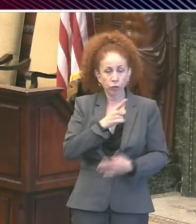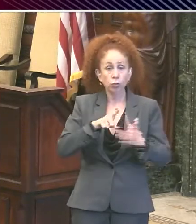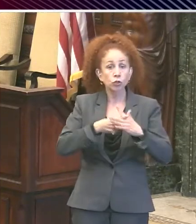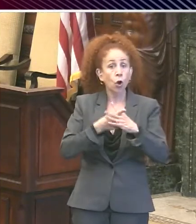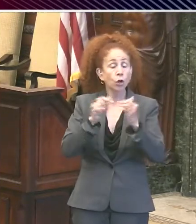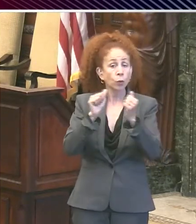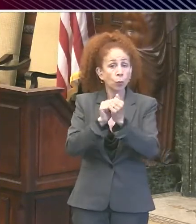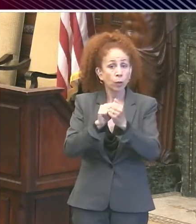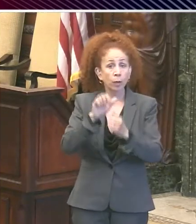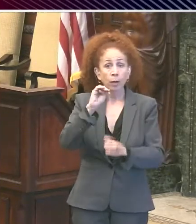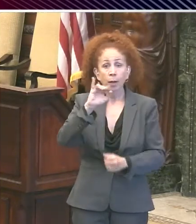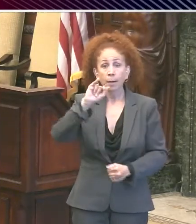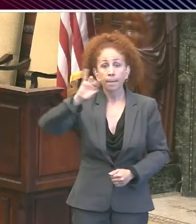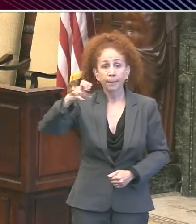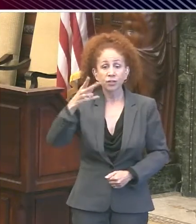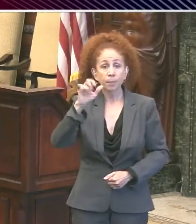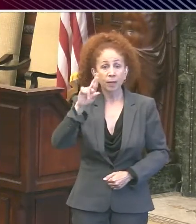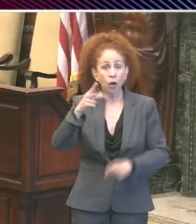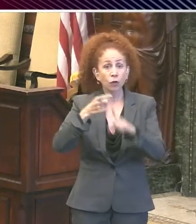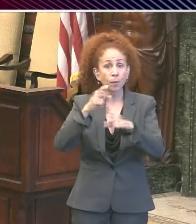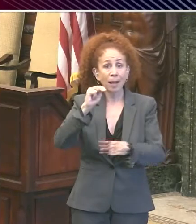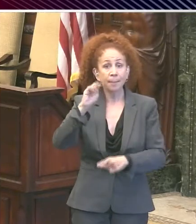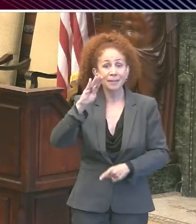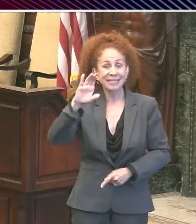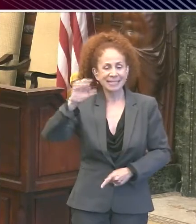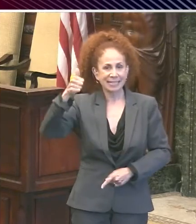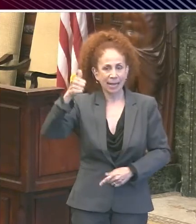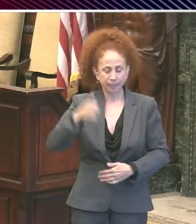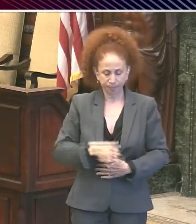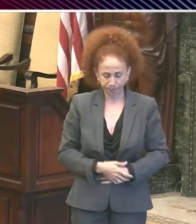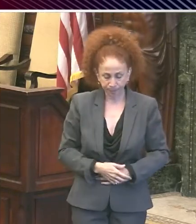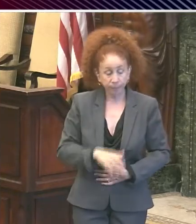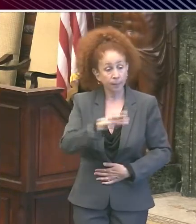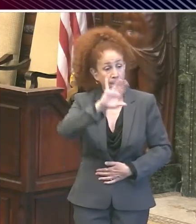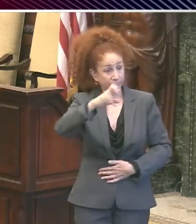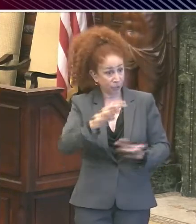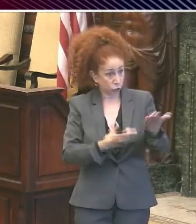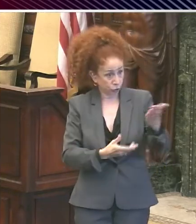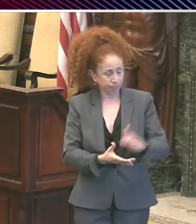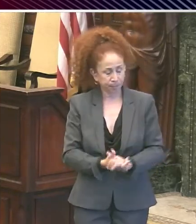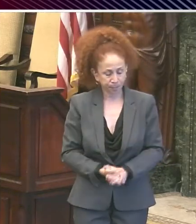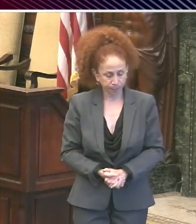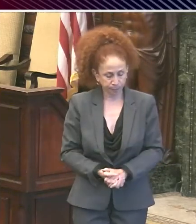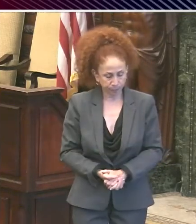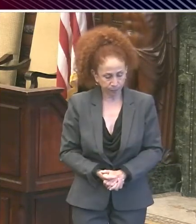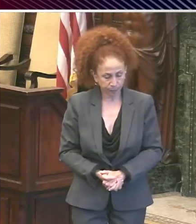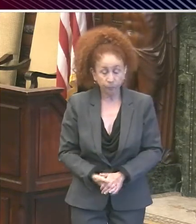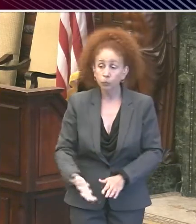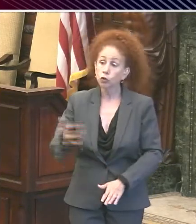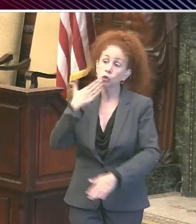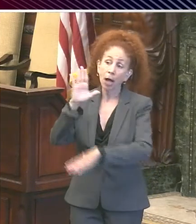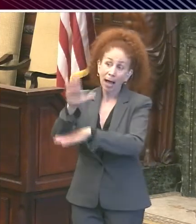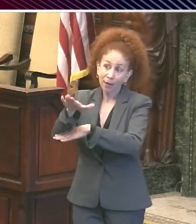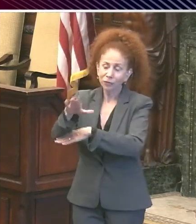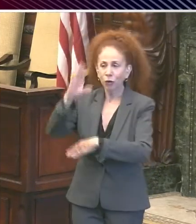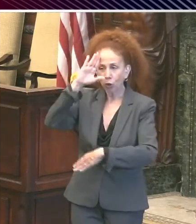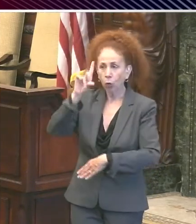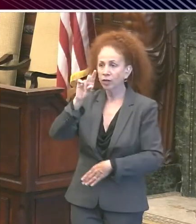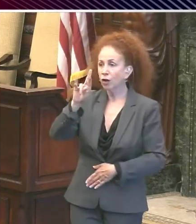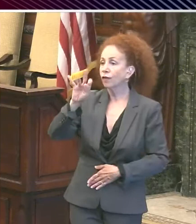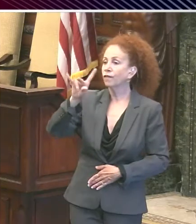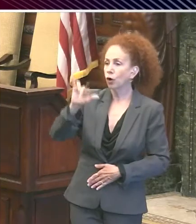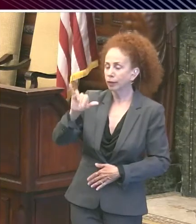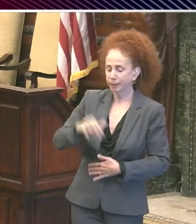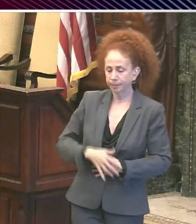with Mitch Blocker of NBC 10. Mitch. Good afternoon. Hello, Dr.